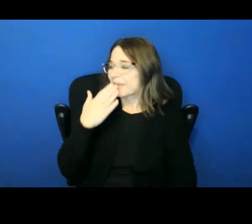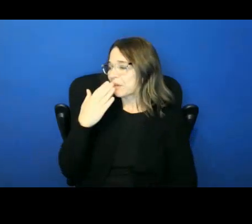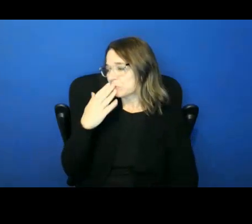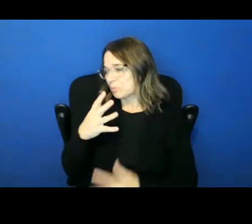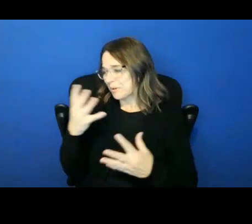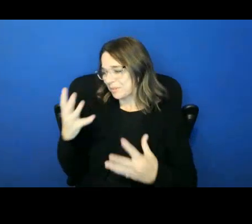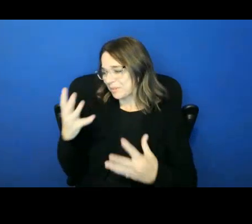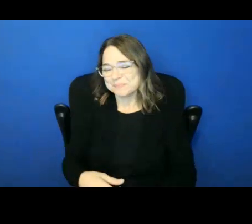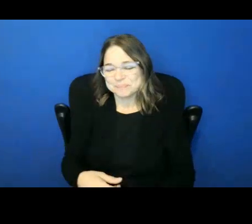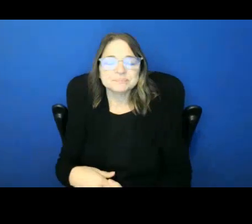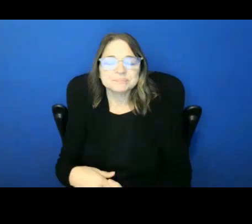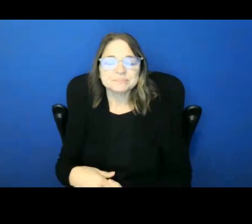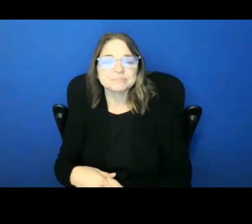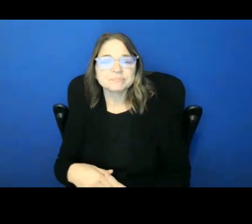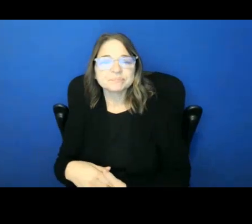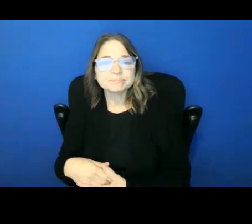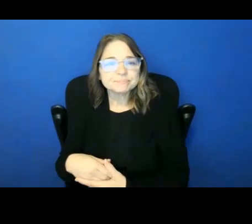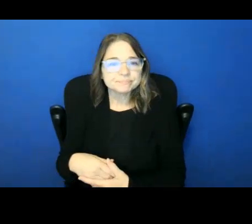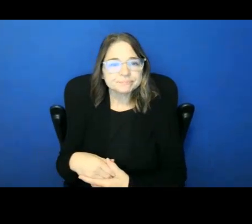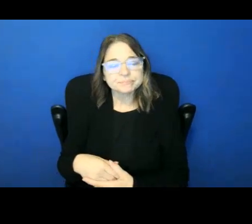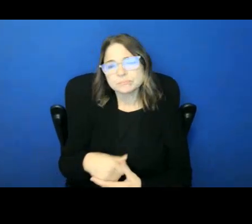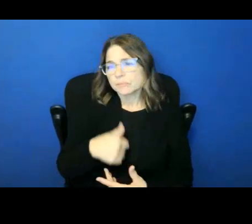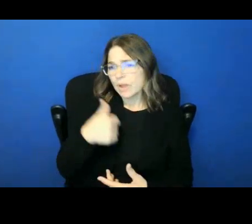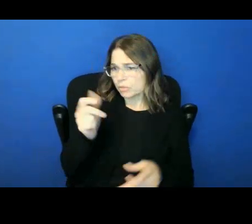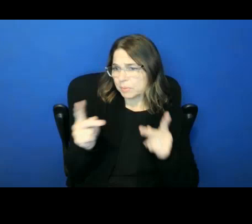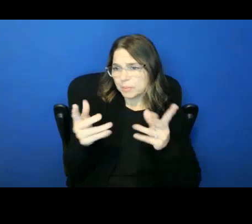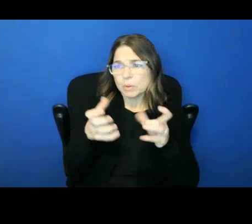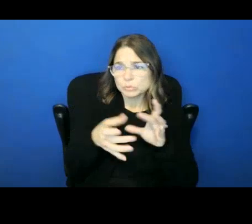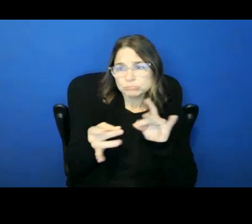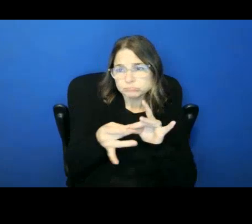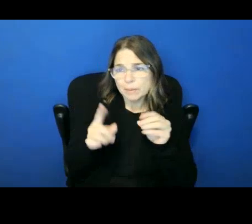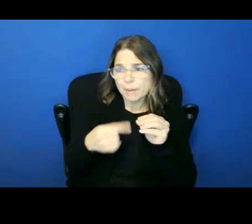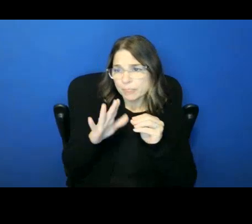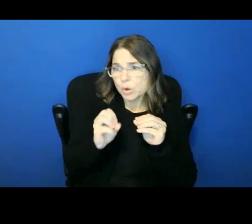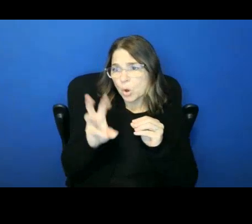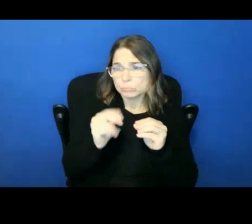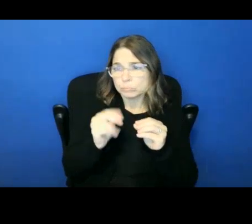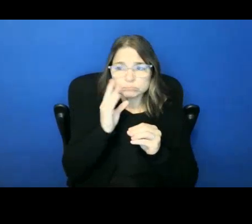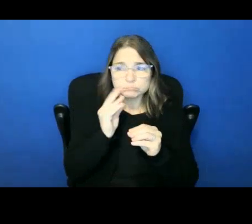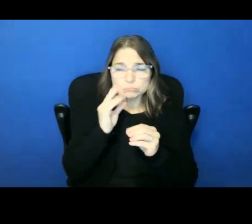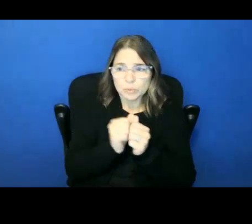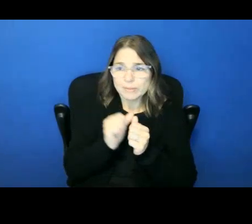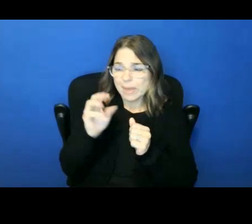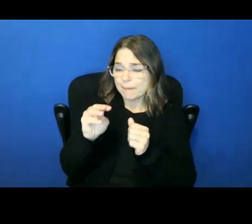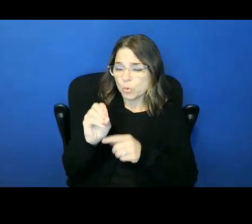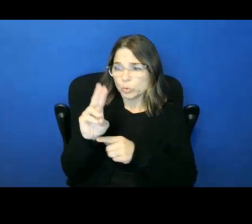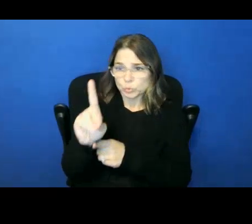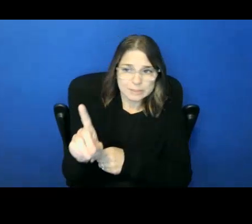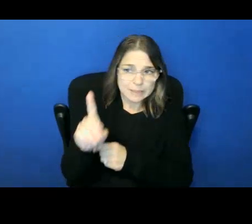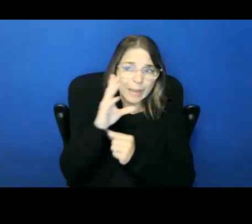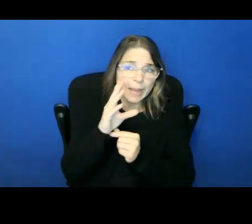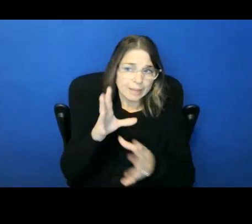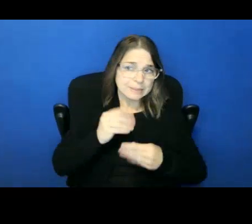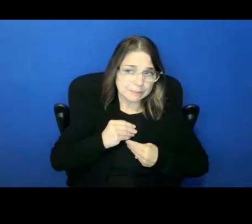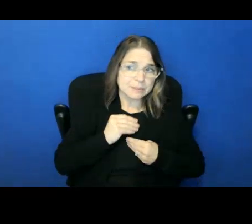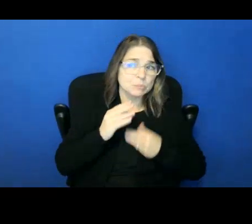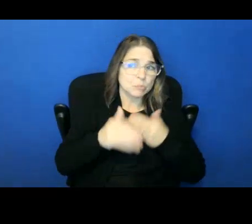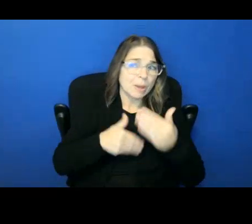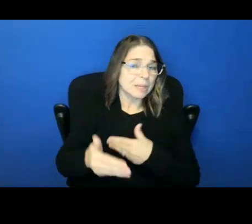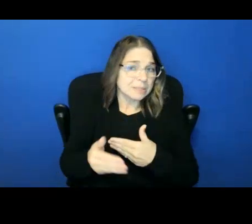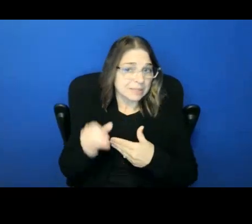Thank you so much. Does anyone want to share more about their own journey toward MOUD acceptance, if it was a